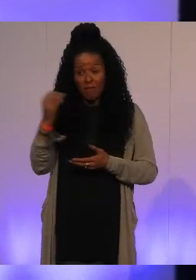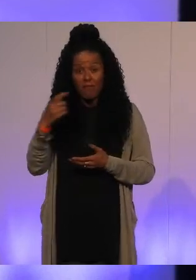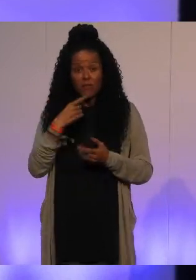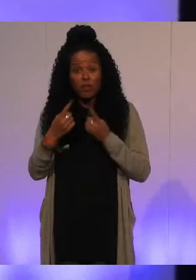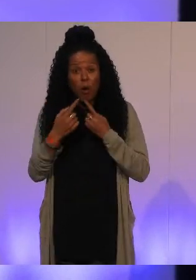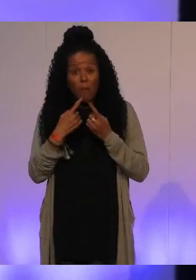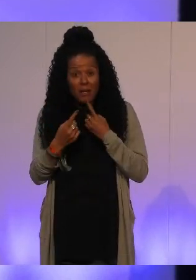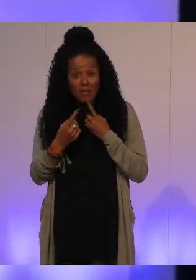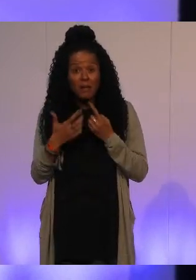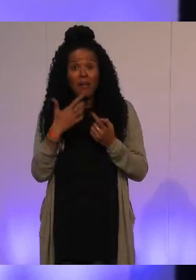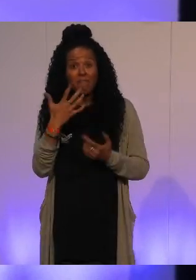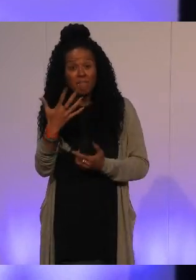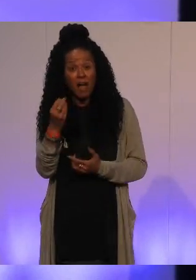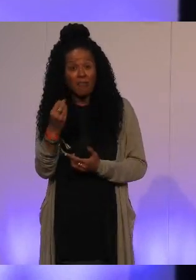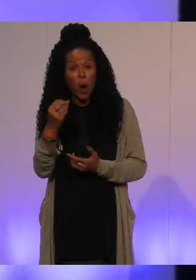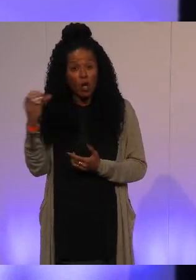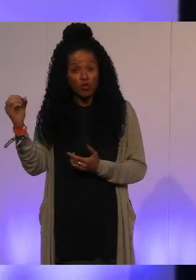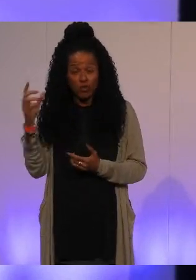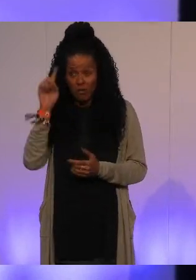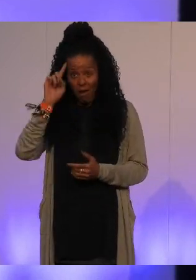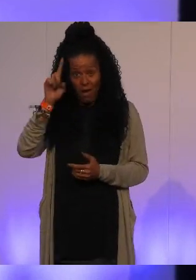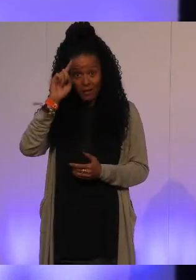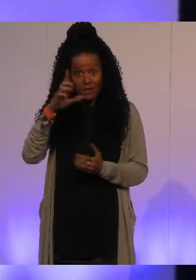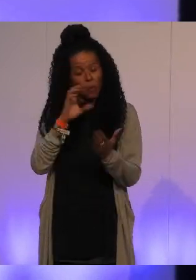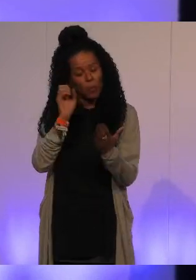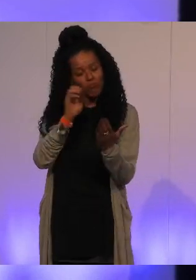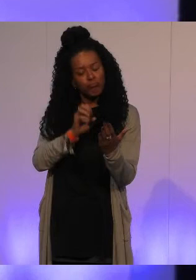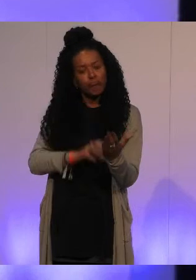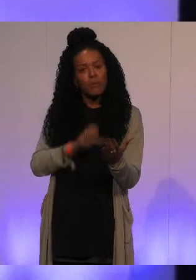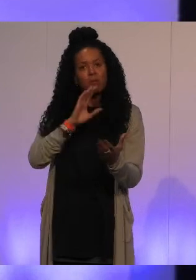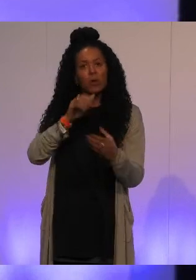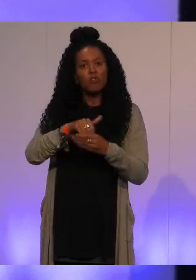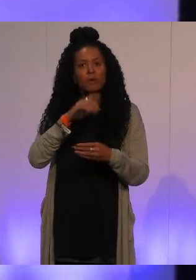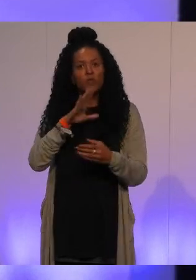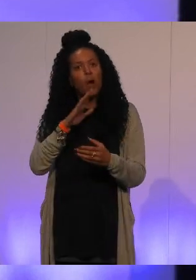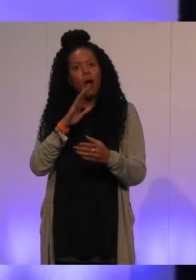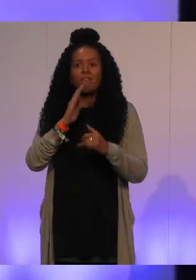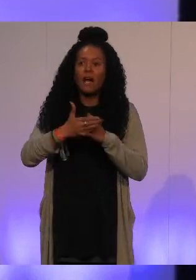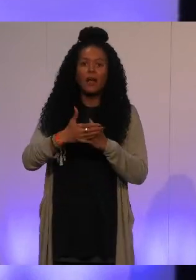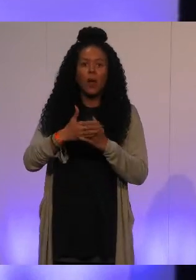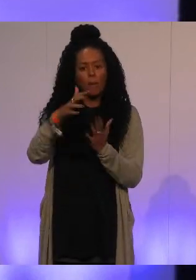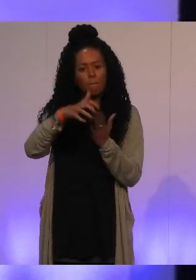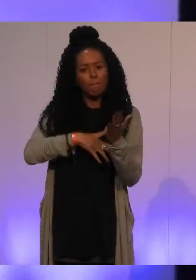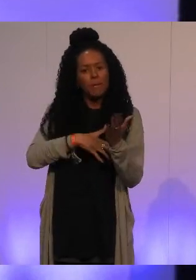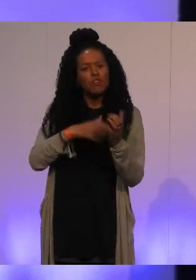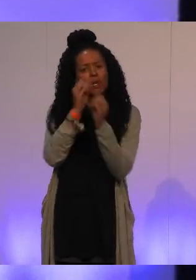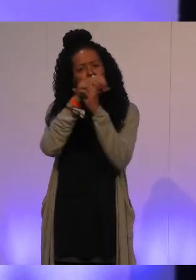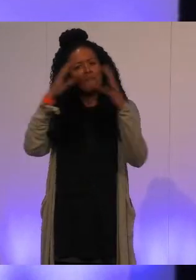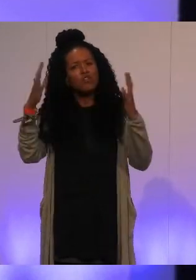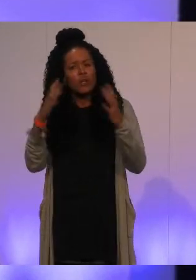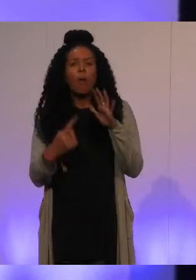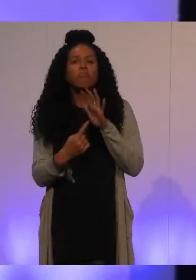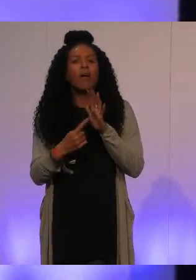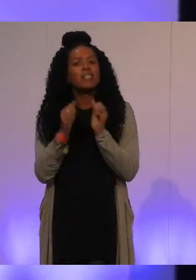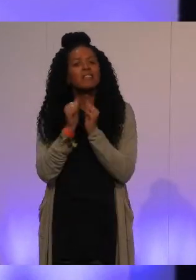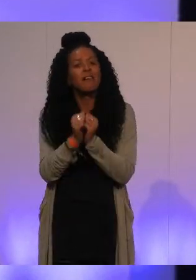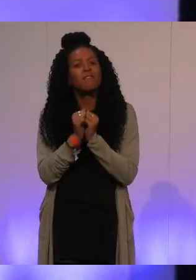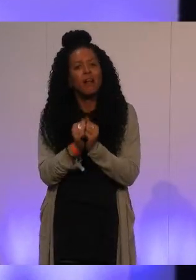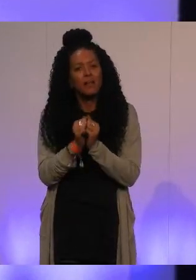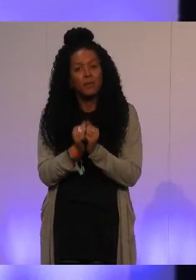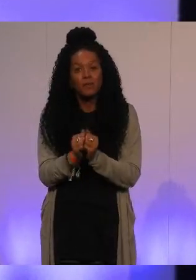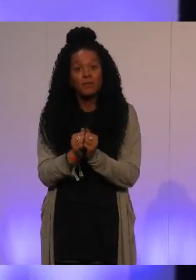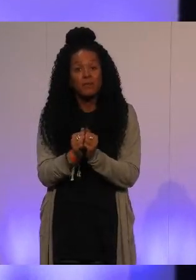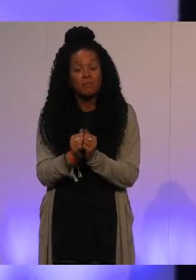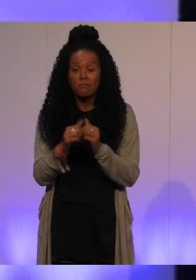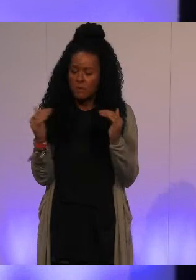and 500 ideas that contributed to our final mission, vision, priorities and values. It's